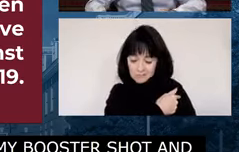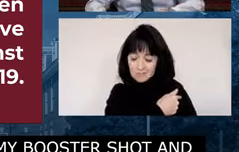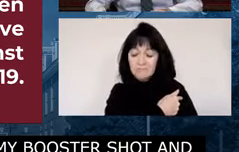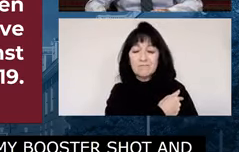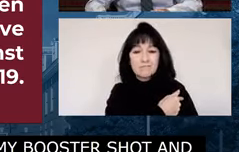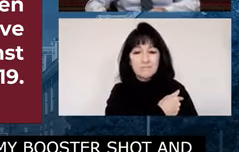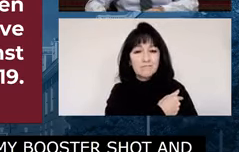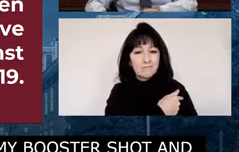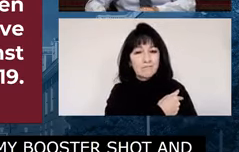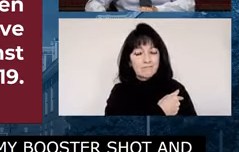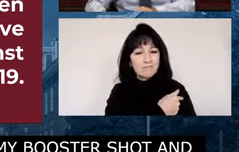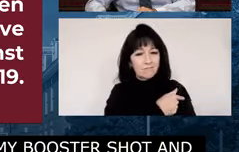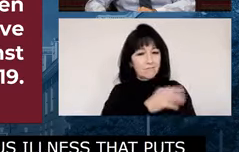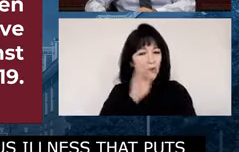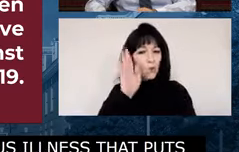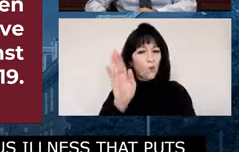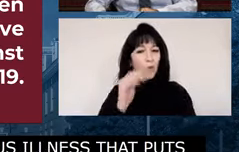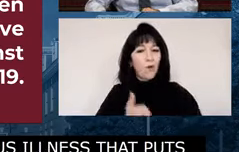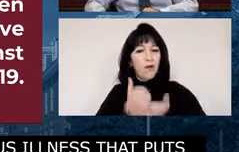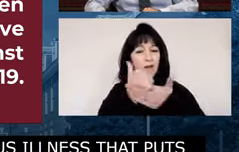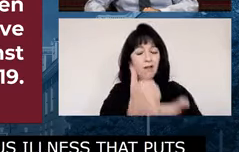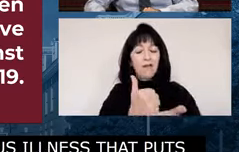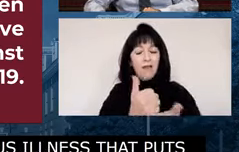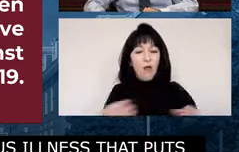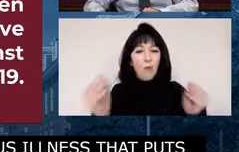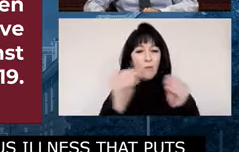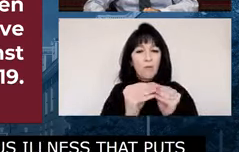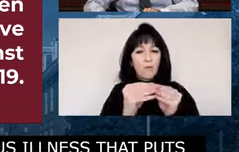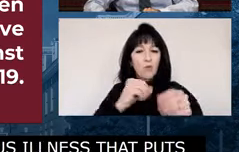the slide there, and get your